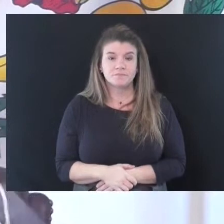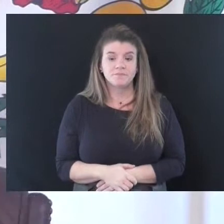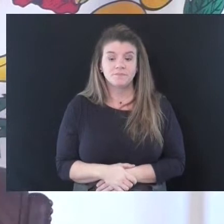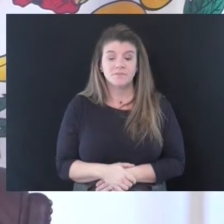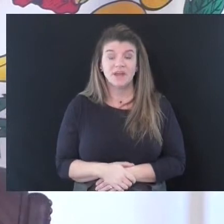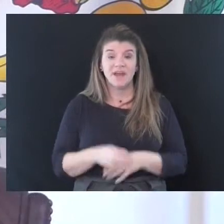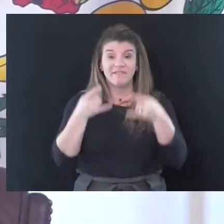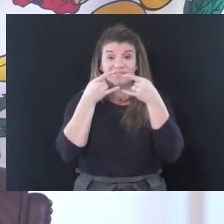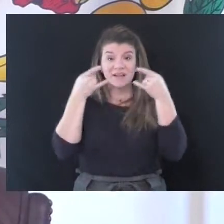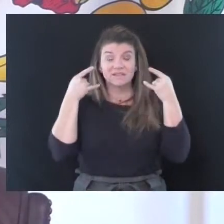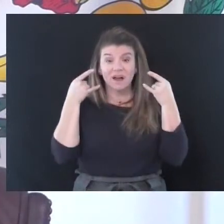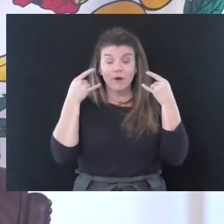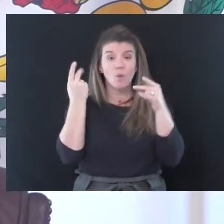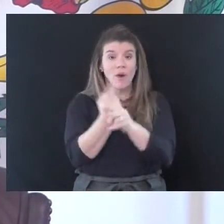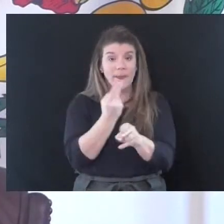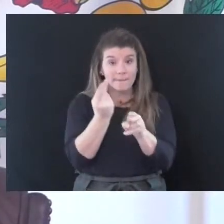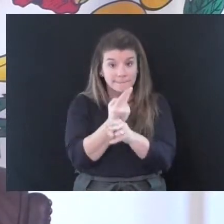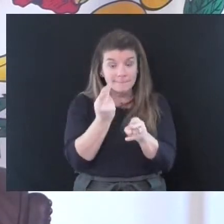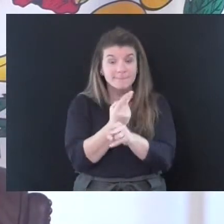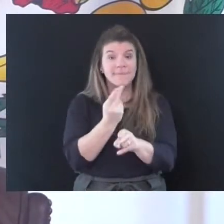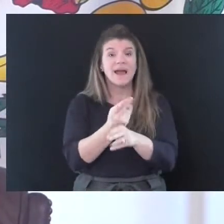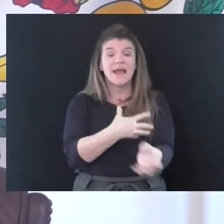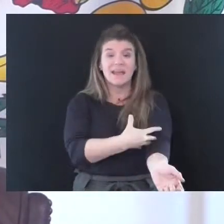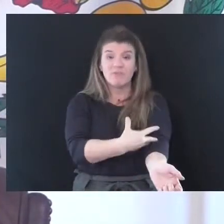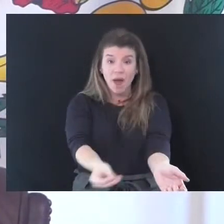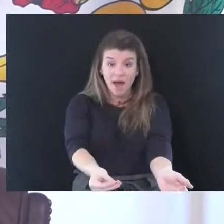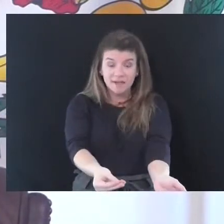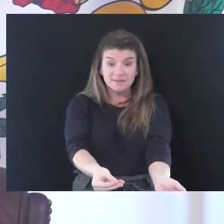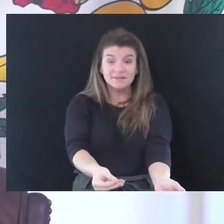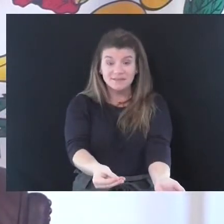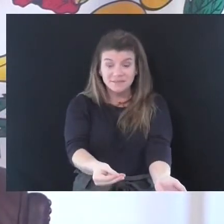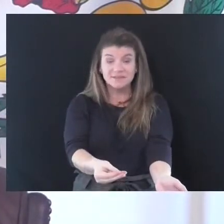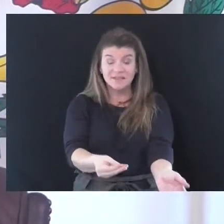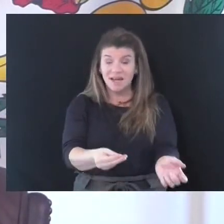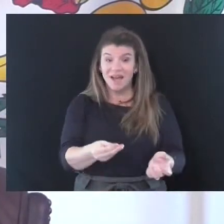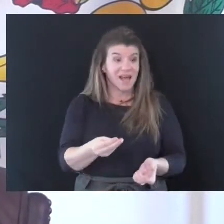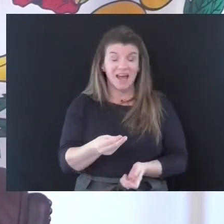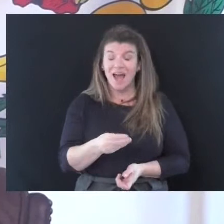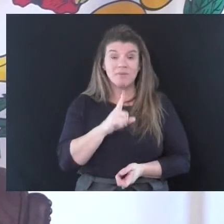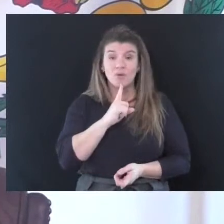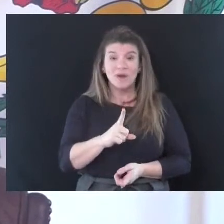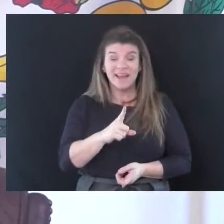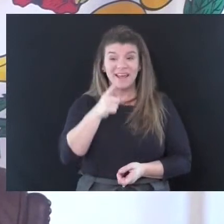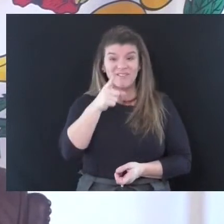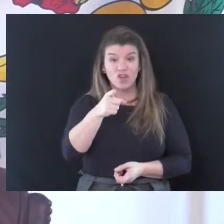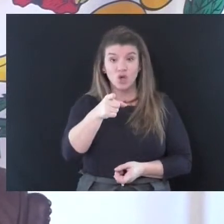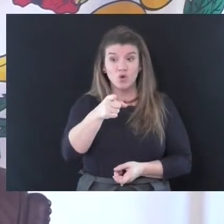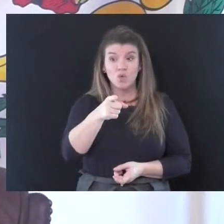Face covering stuff, wear your mask, give blood. If God above has